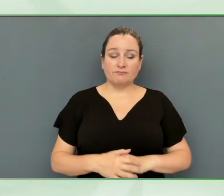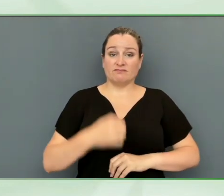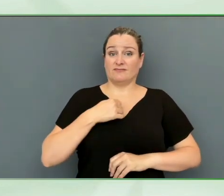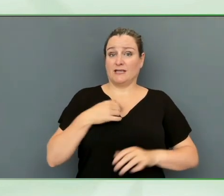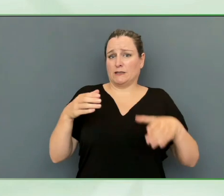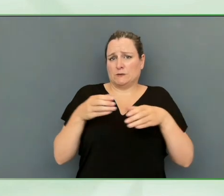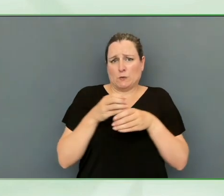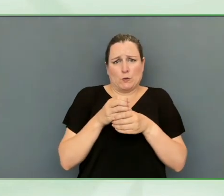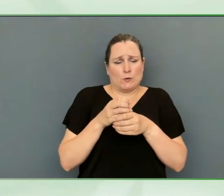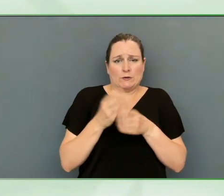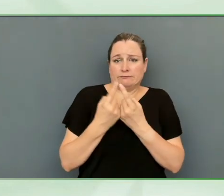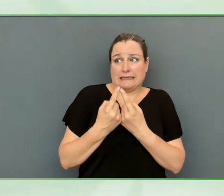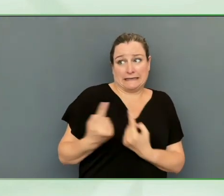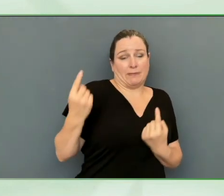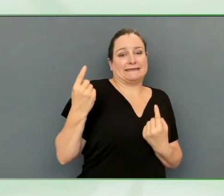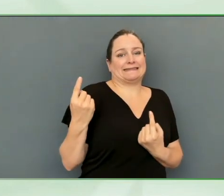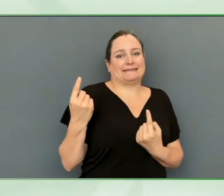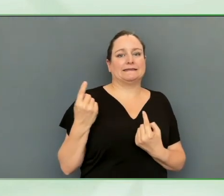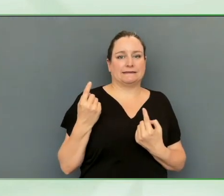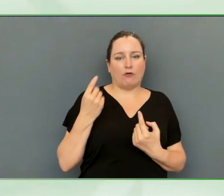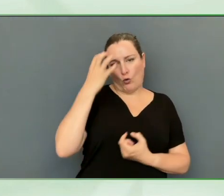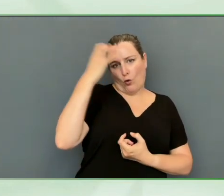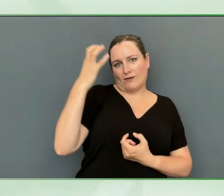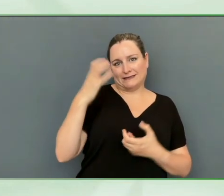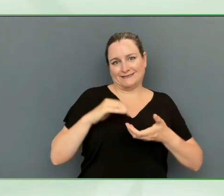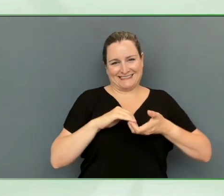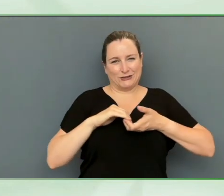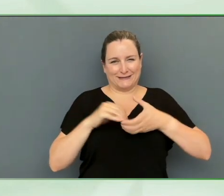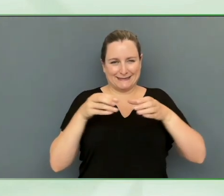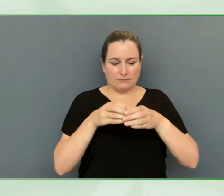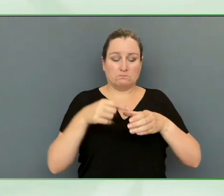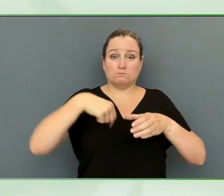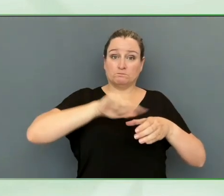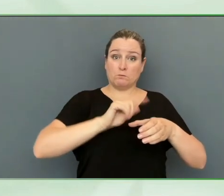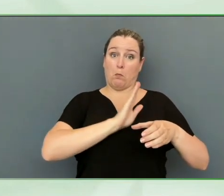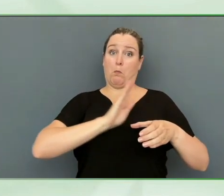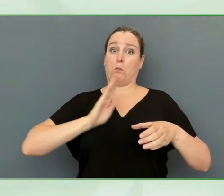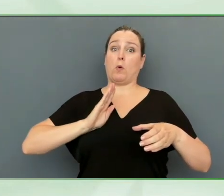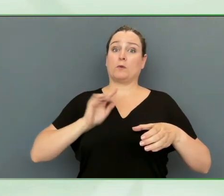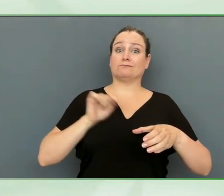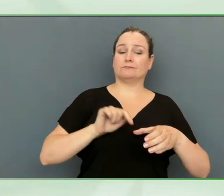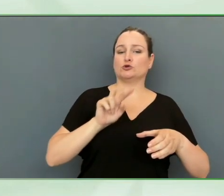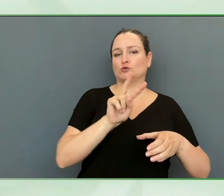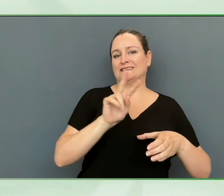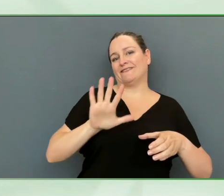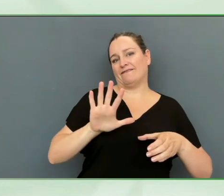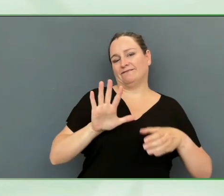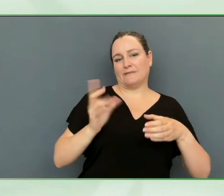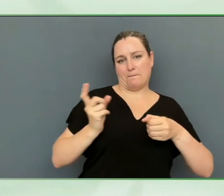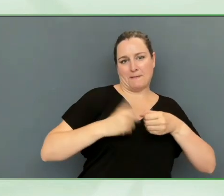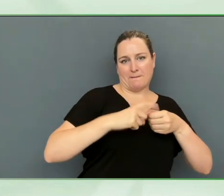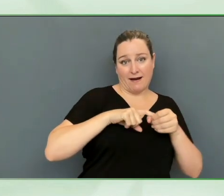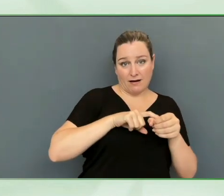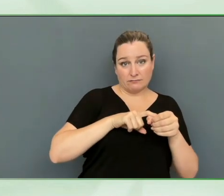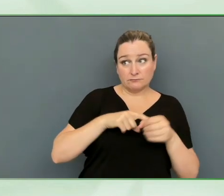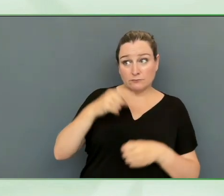federal agency, we have a governing board of 25 members appointed by the president. So